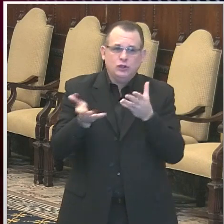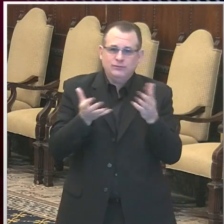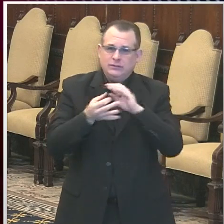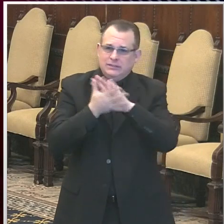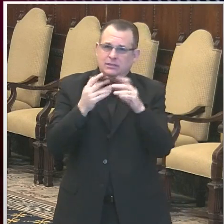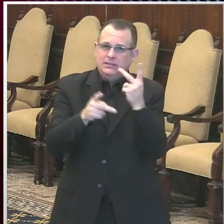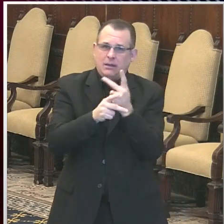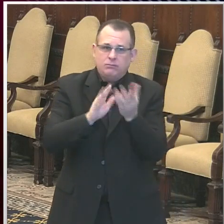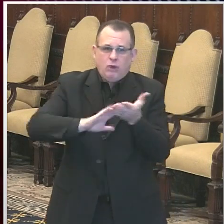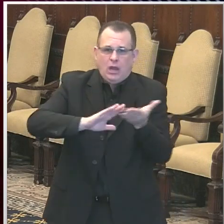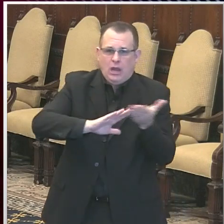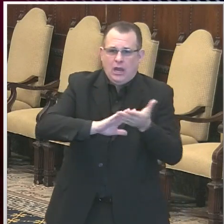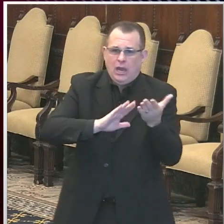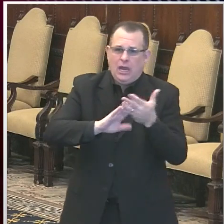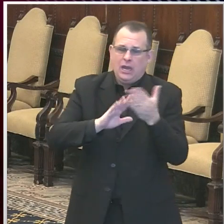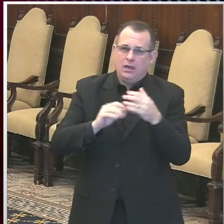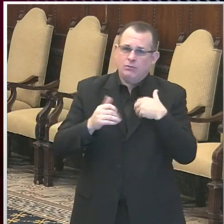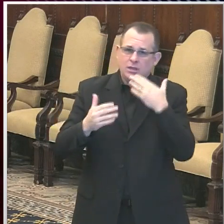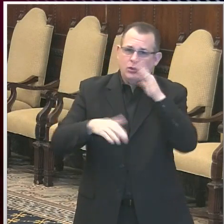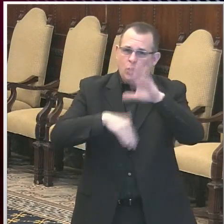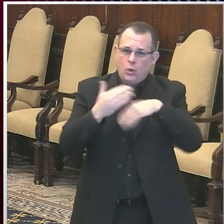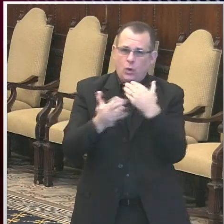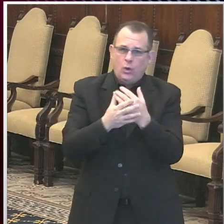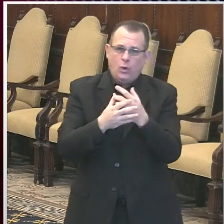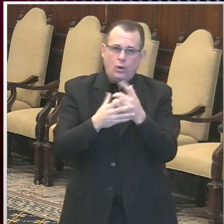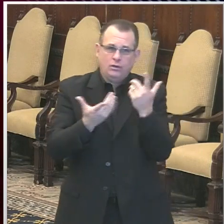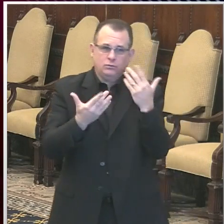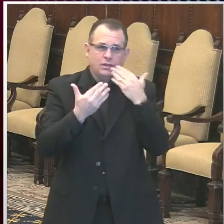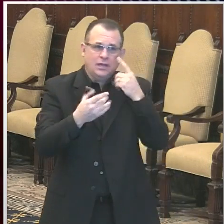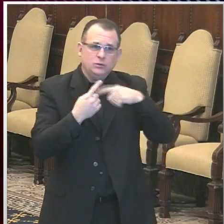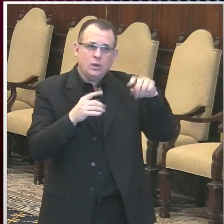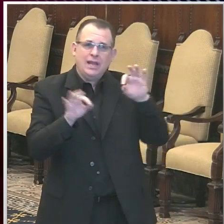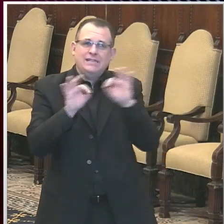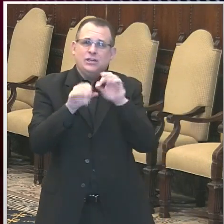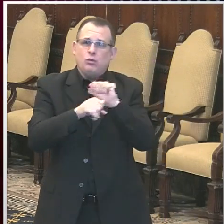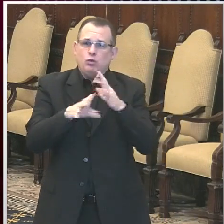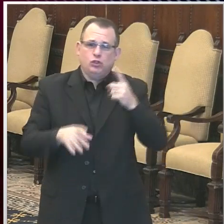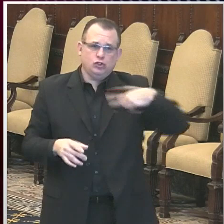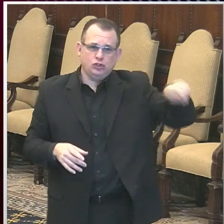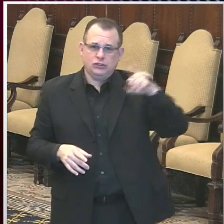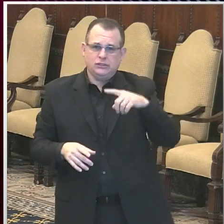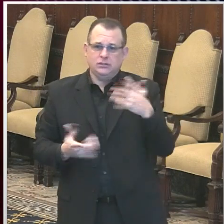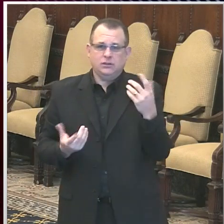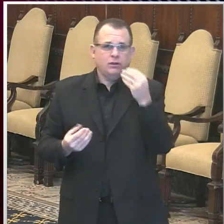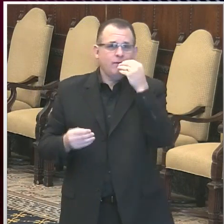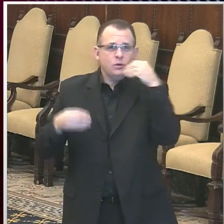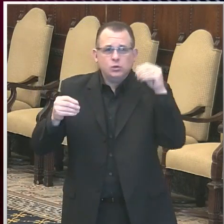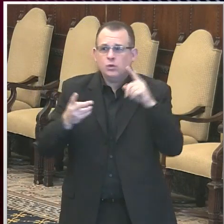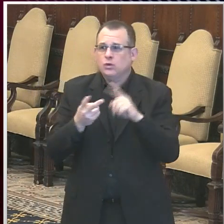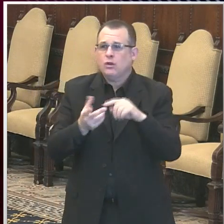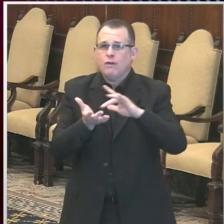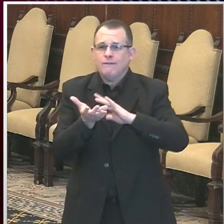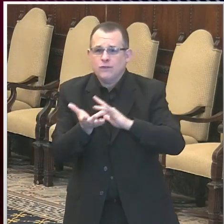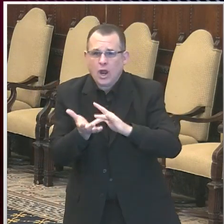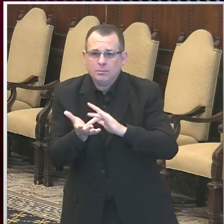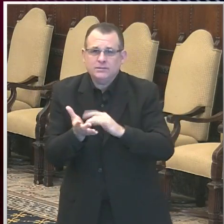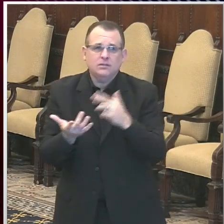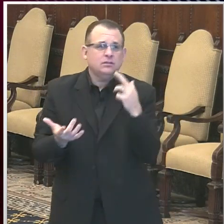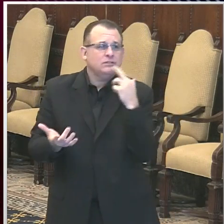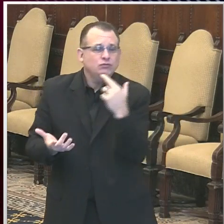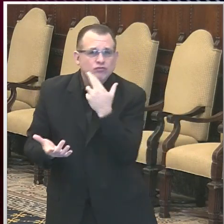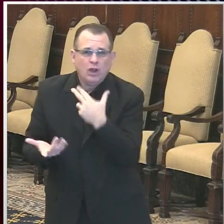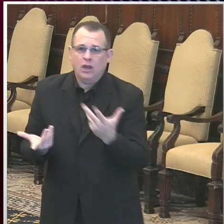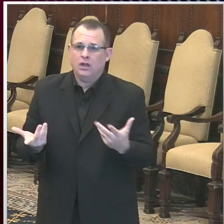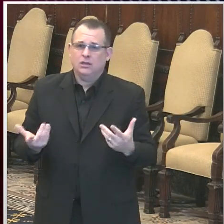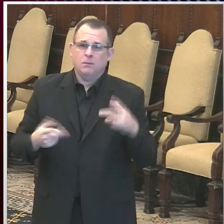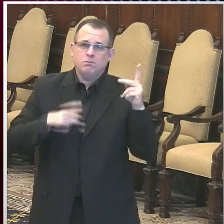all. Thank you to all the other essential workers out there, those working in our grocery stores, pharmacies, and restaurants, and the folks who are delivering goods